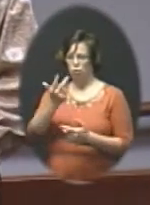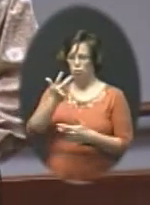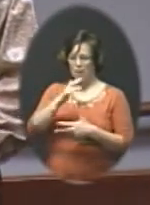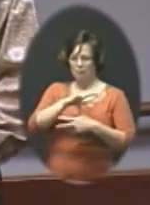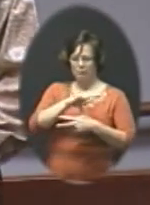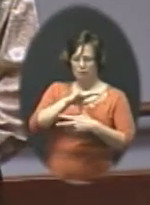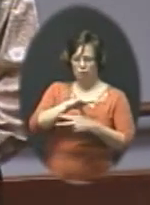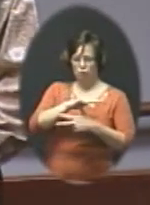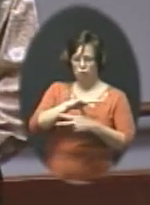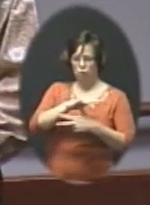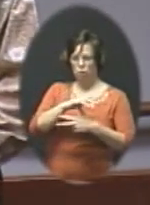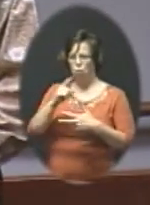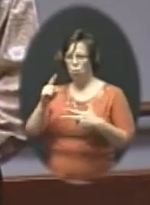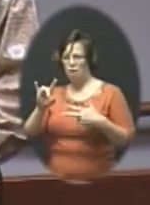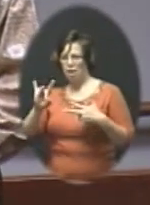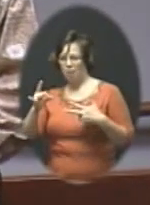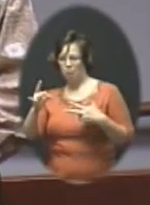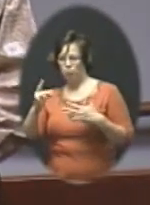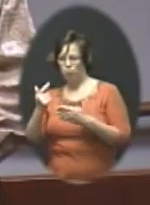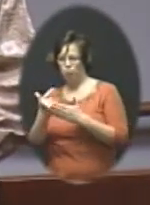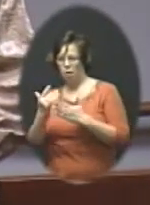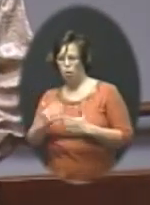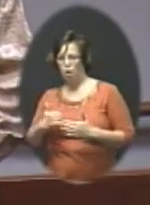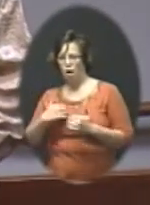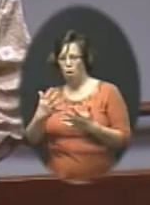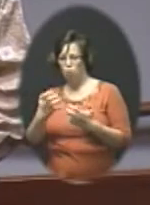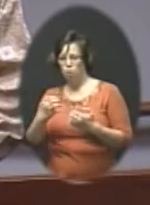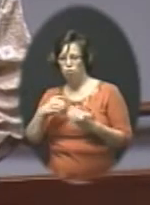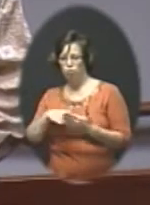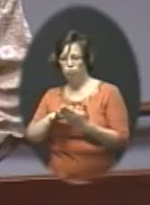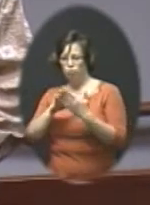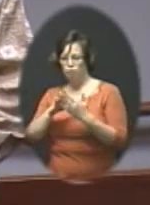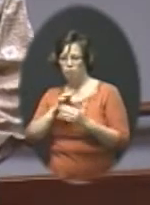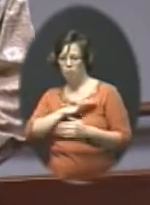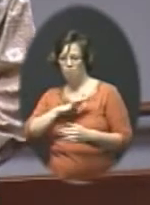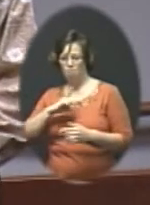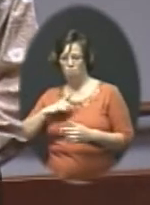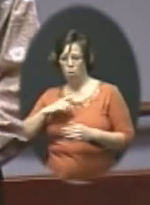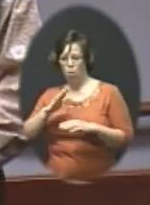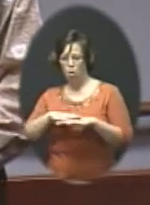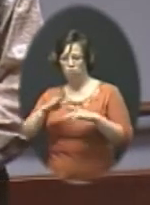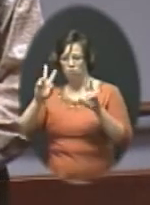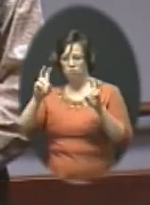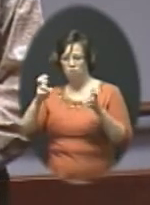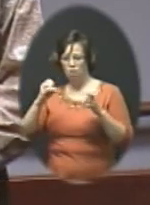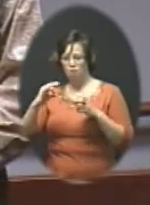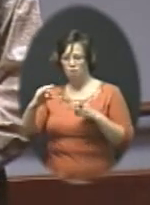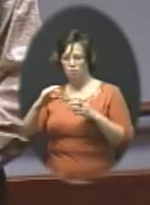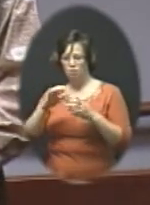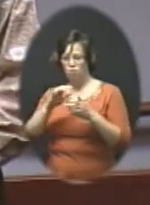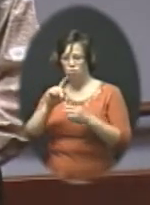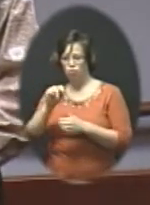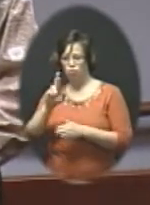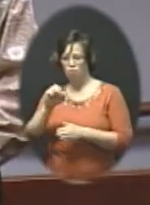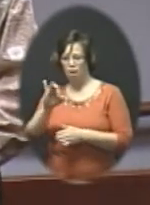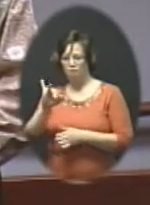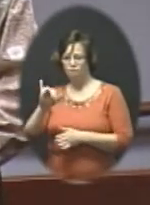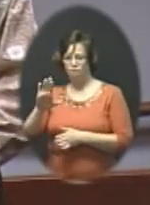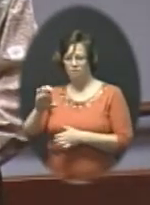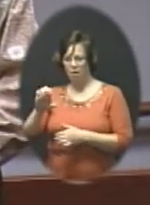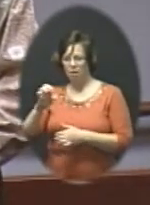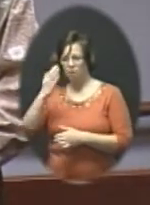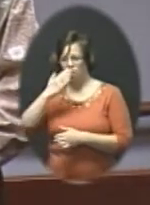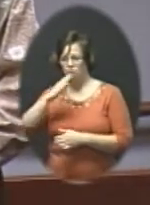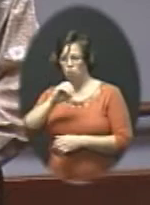and one eighth grader. And I wanted to address the board on the subject of traffic issues in front of